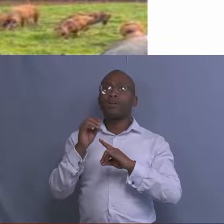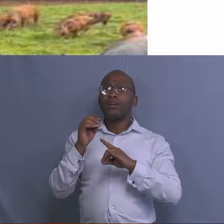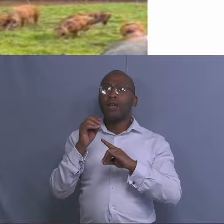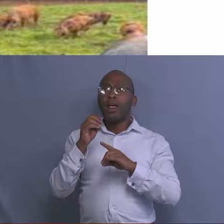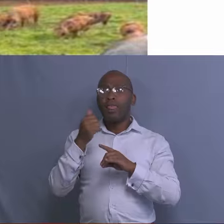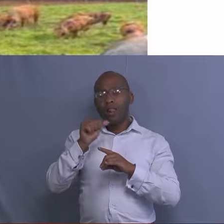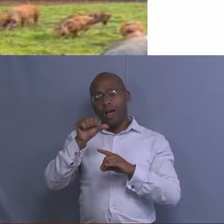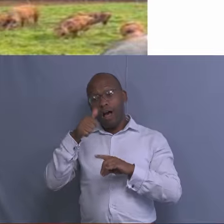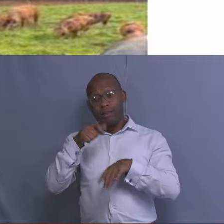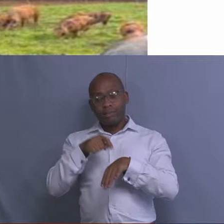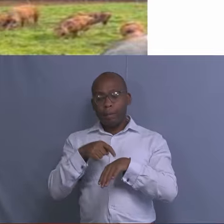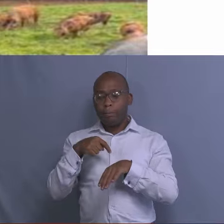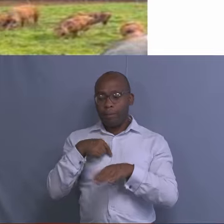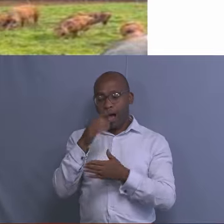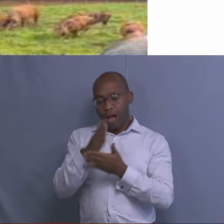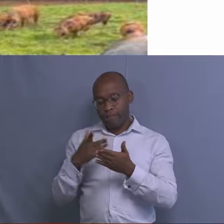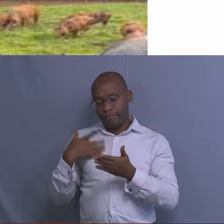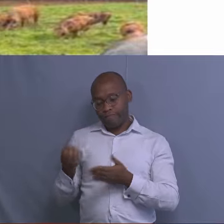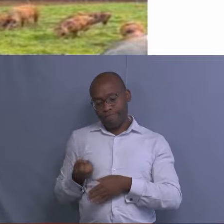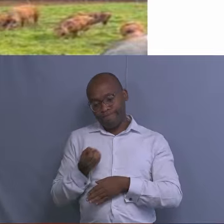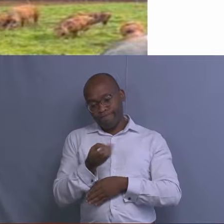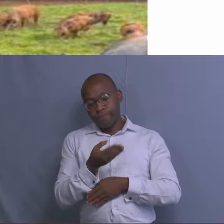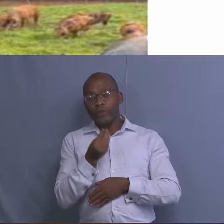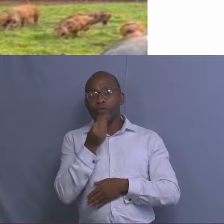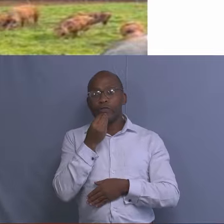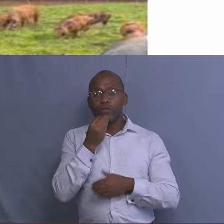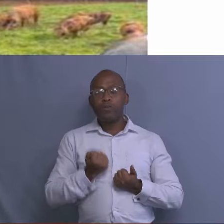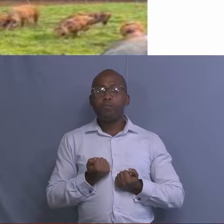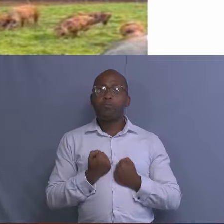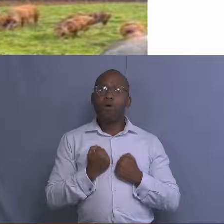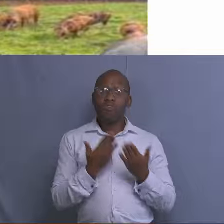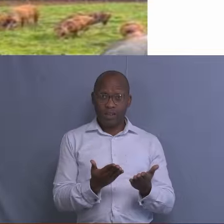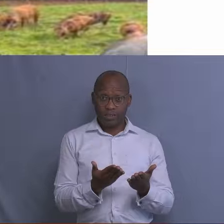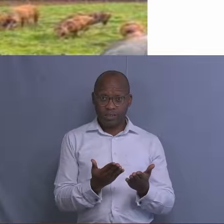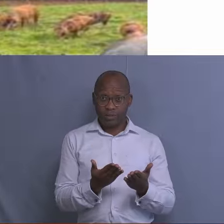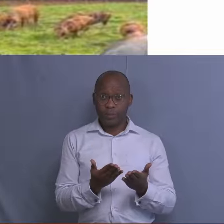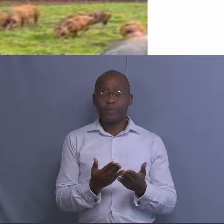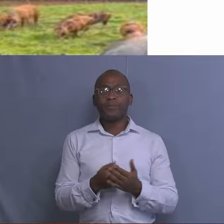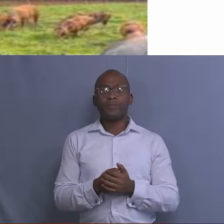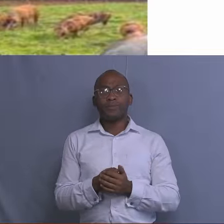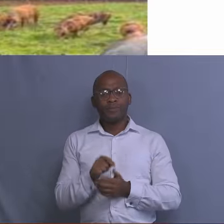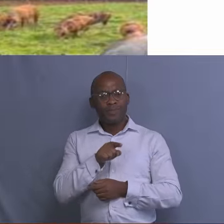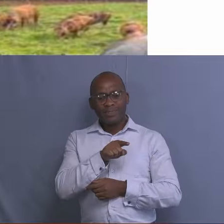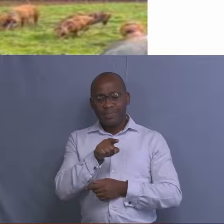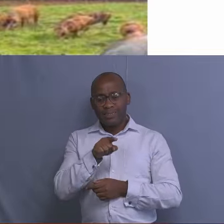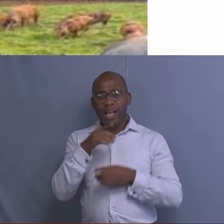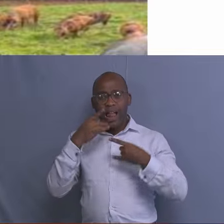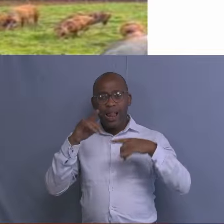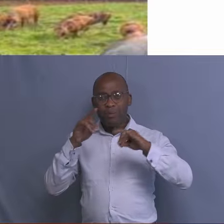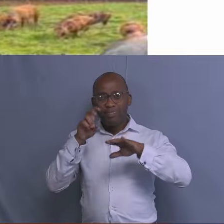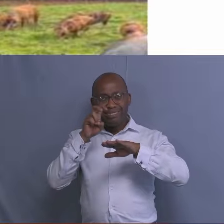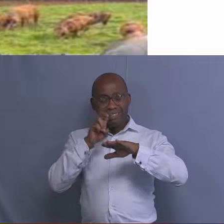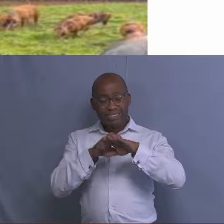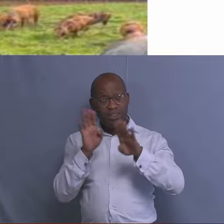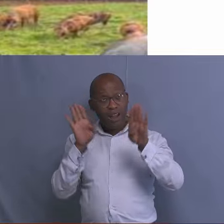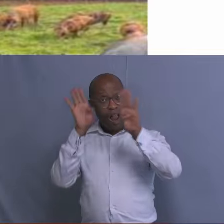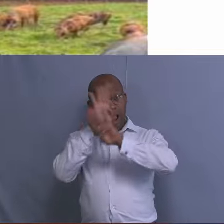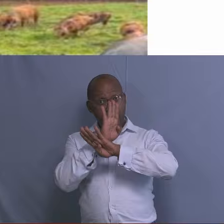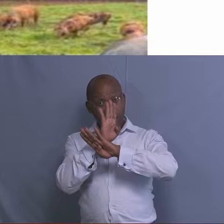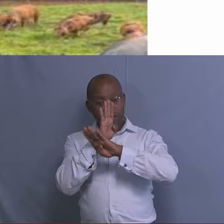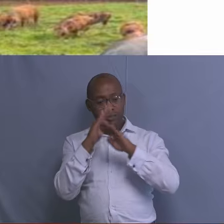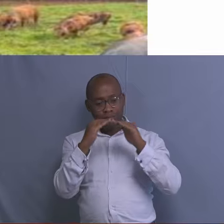kept in shelter, especially during the night, to protect them from predators and also to protect